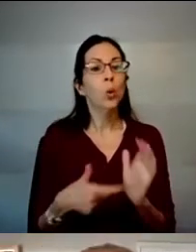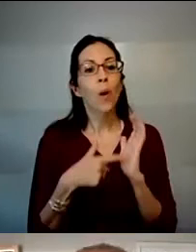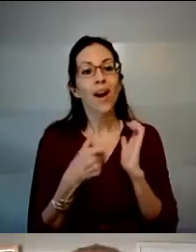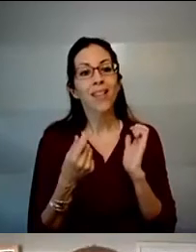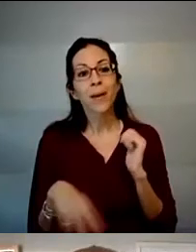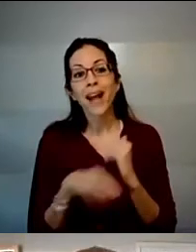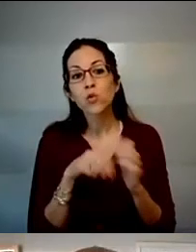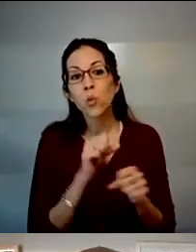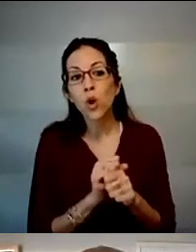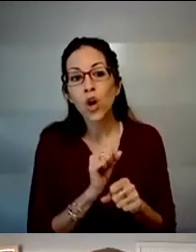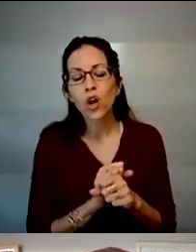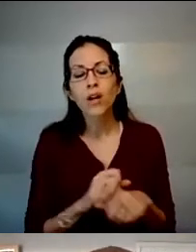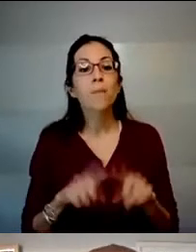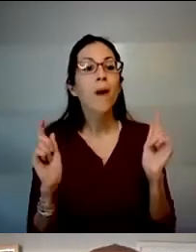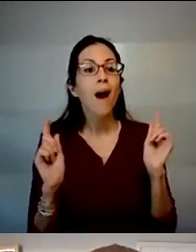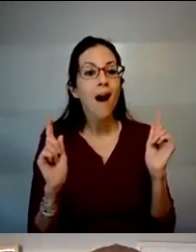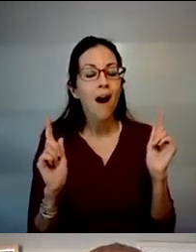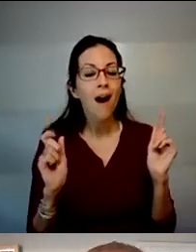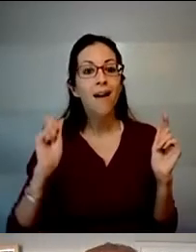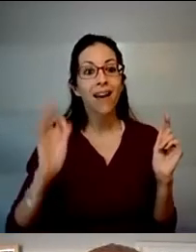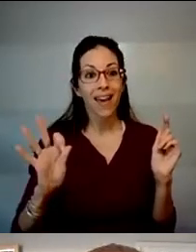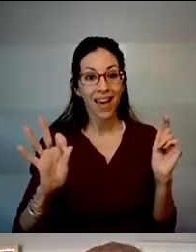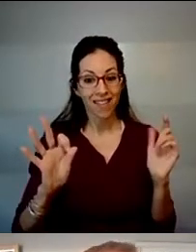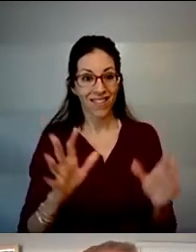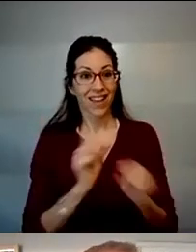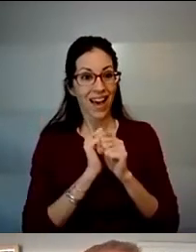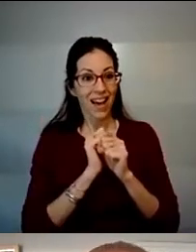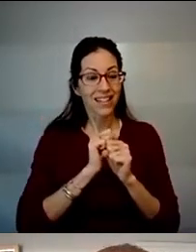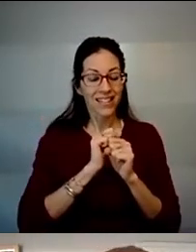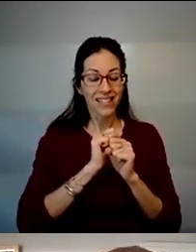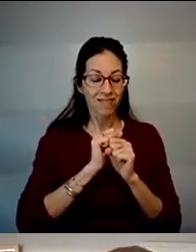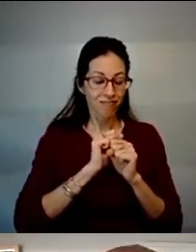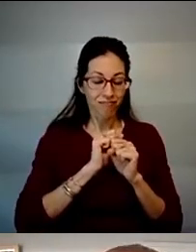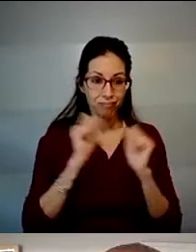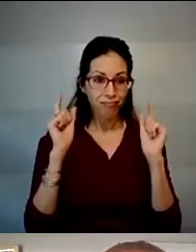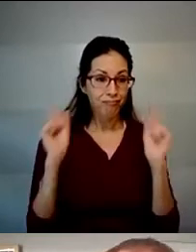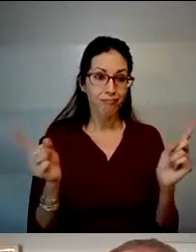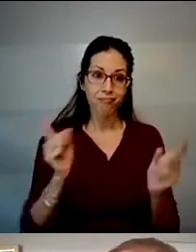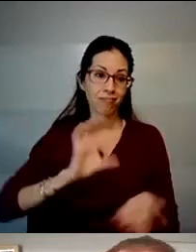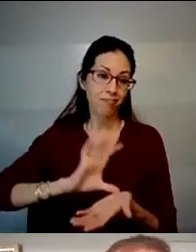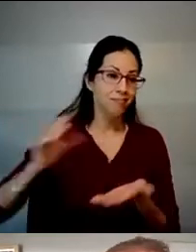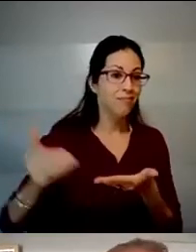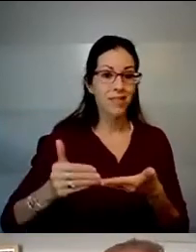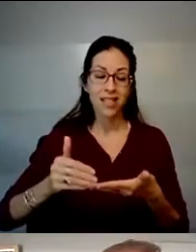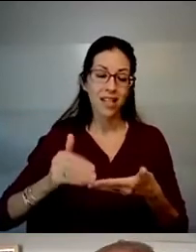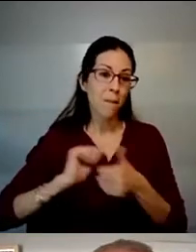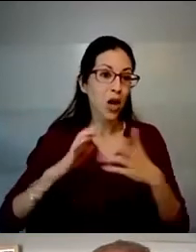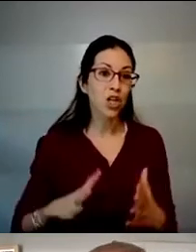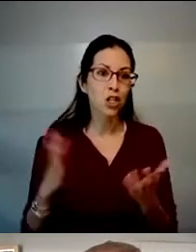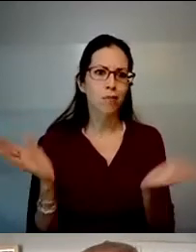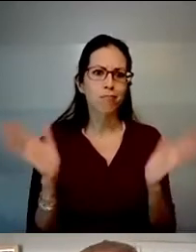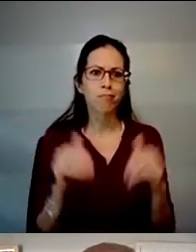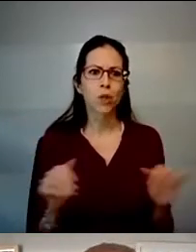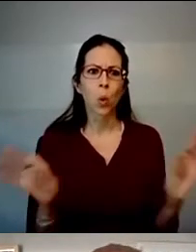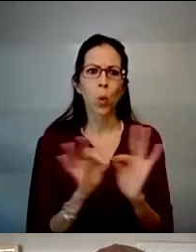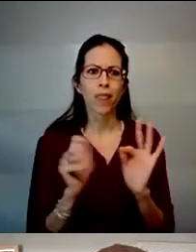but if it ends up getting us a six-figure partnership, well, then it's probably